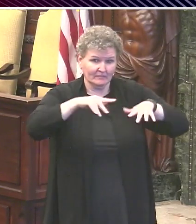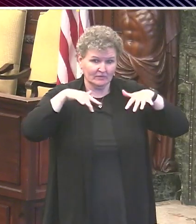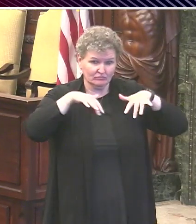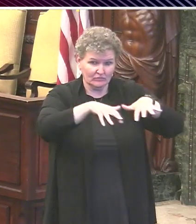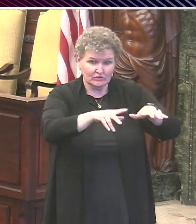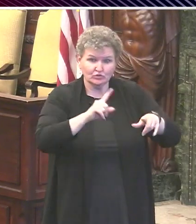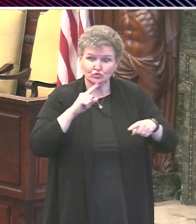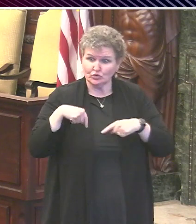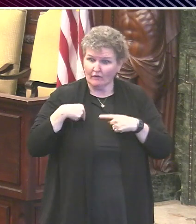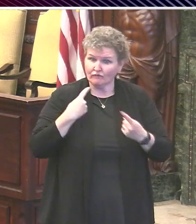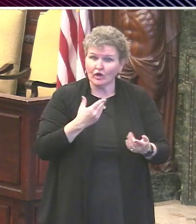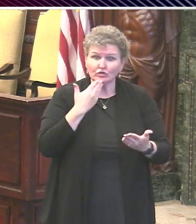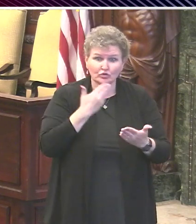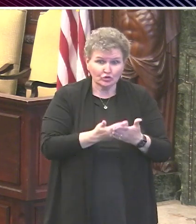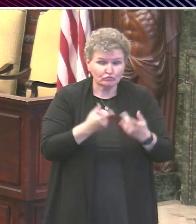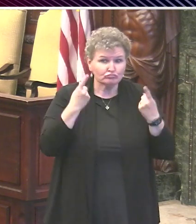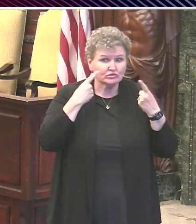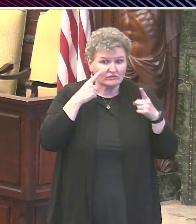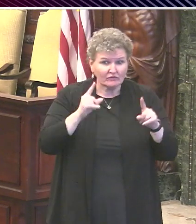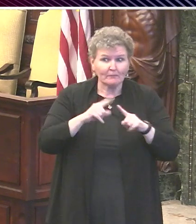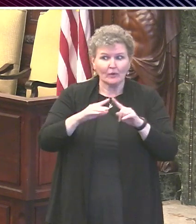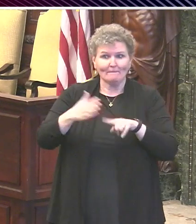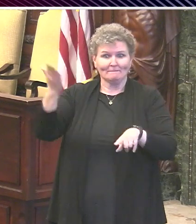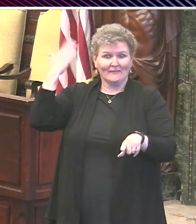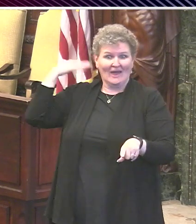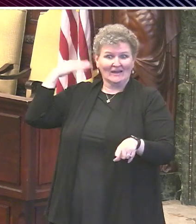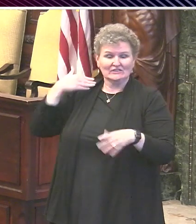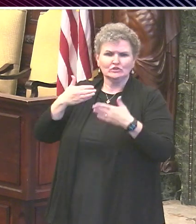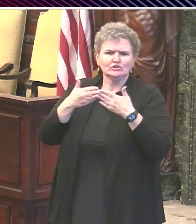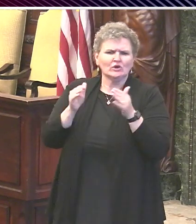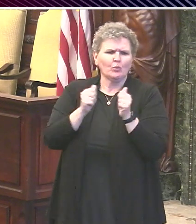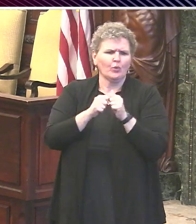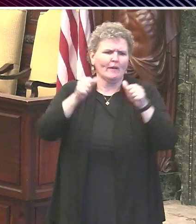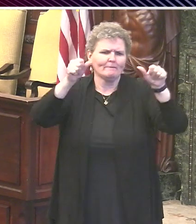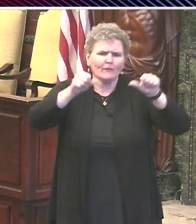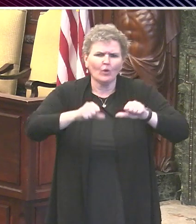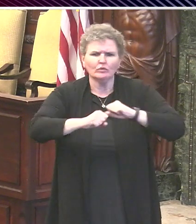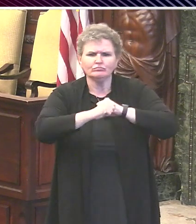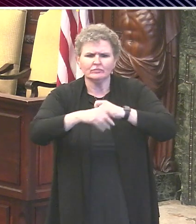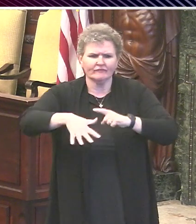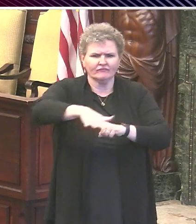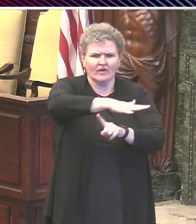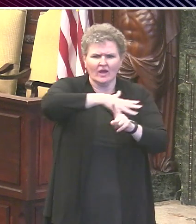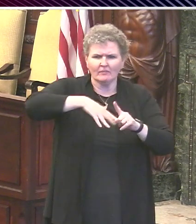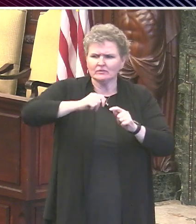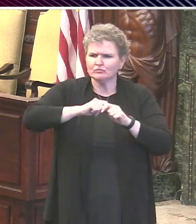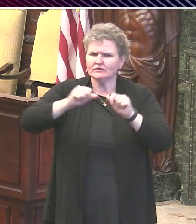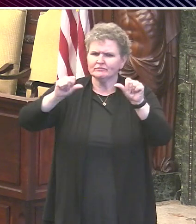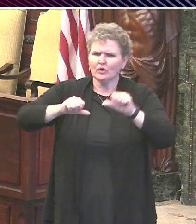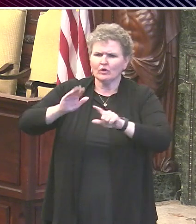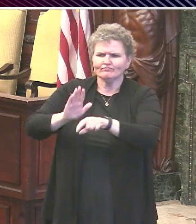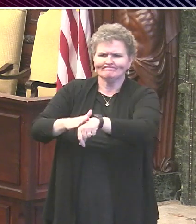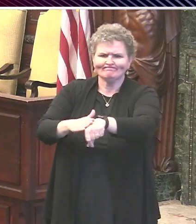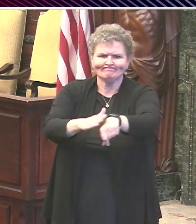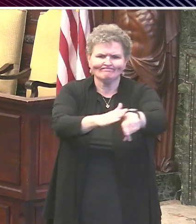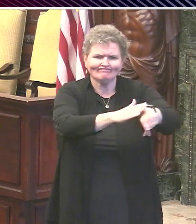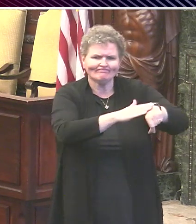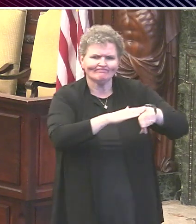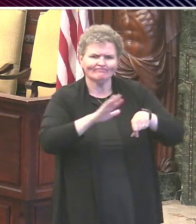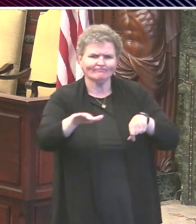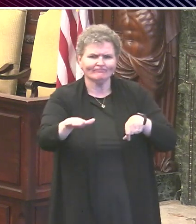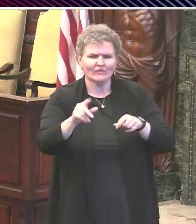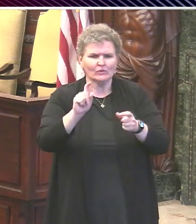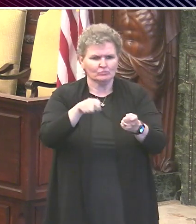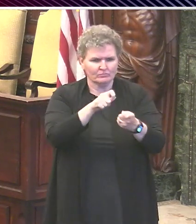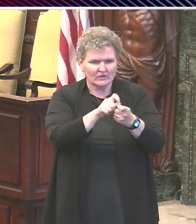we've used it in the past. It starts generally with a posting of the area to let individuals know that they will have to leave on a date